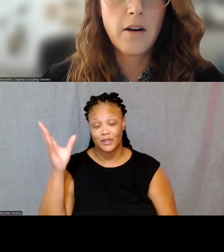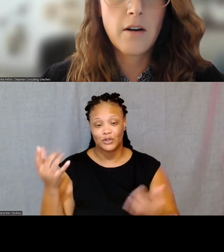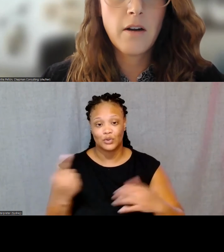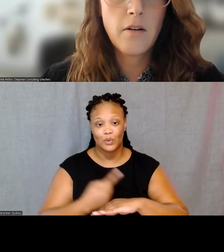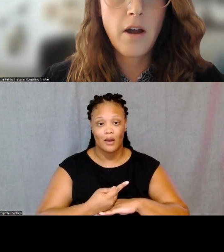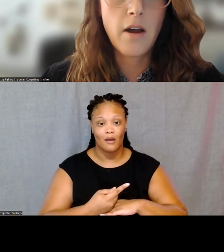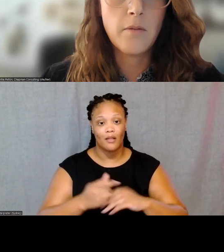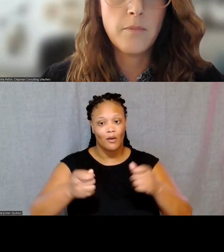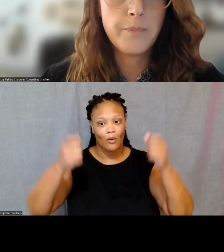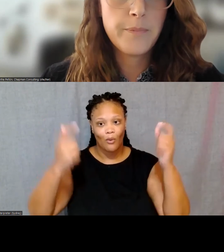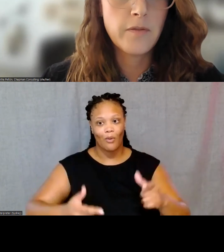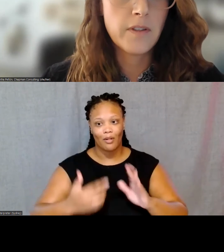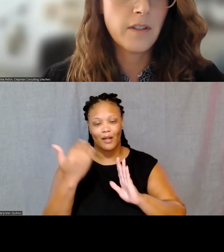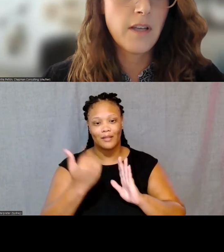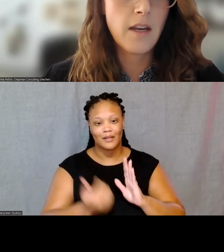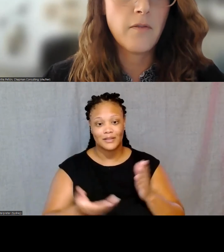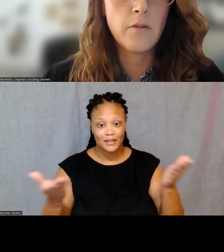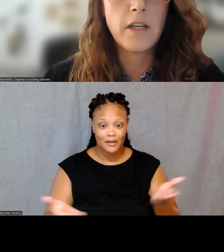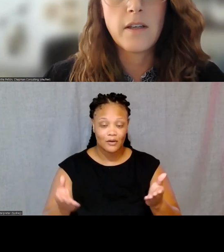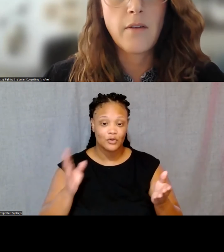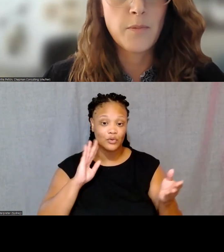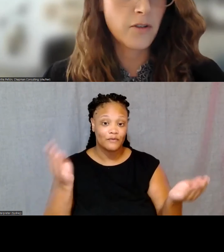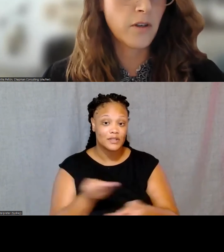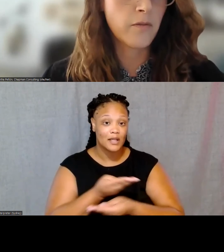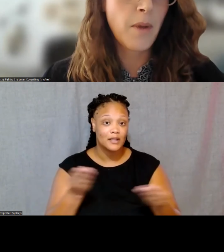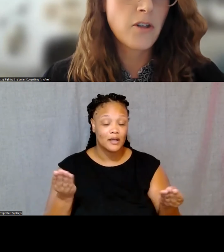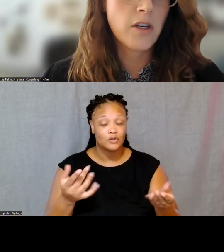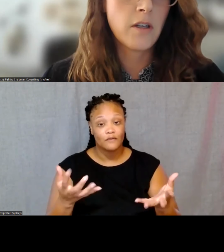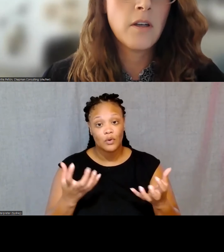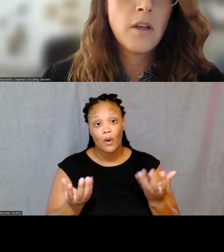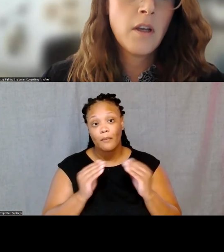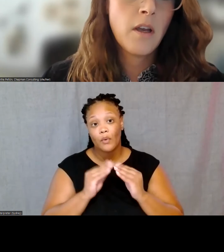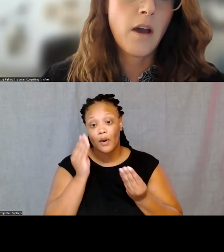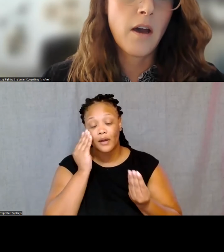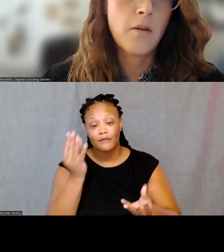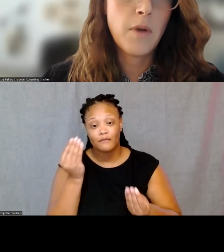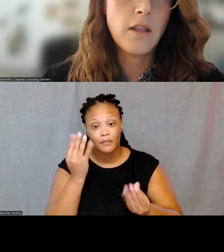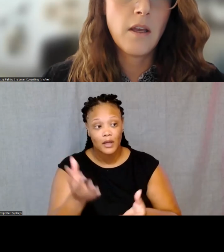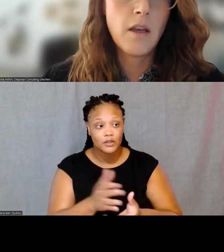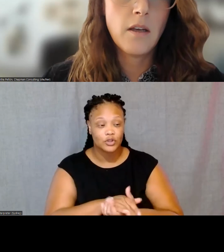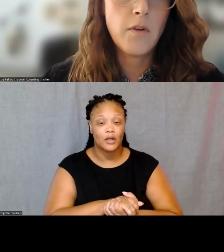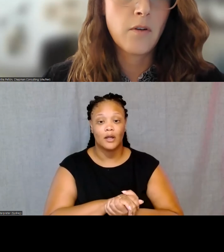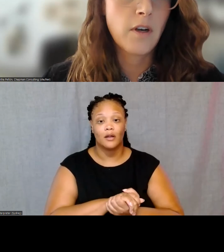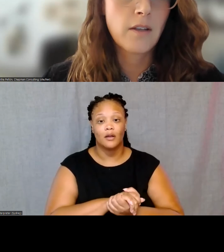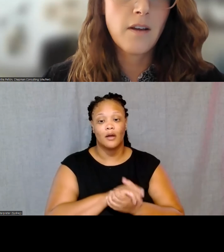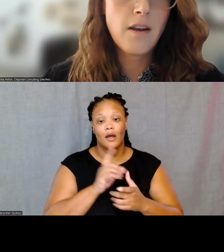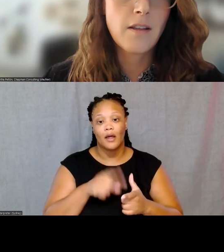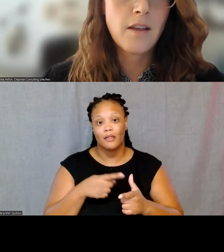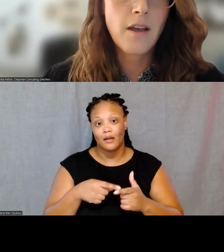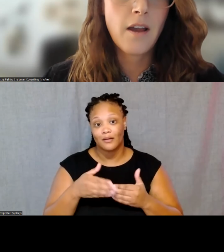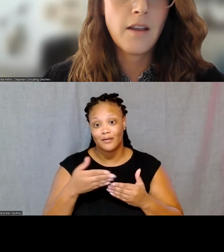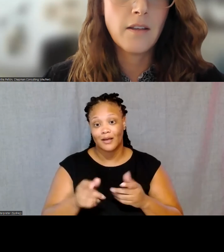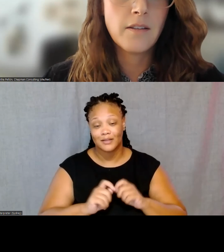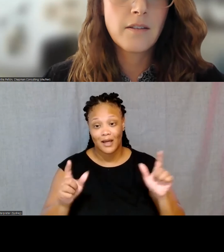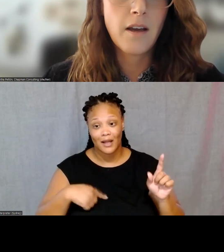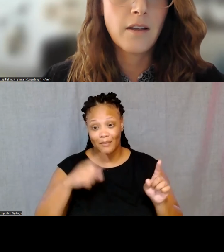listed here to facilitate if you would like to have some additional information. And then if you go to the next slide, I